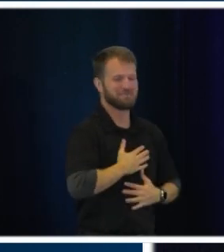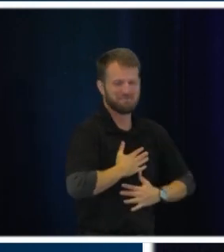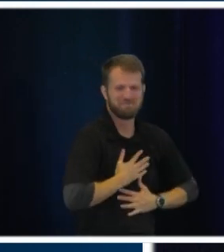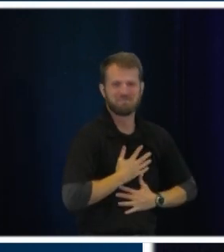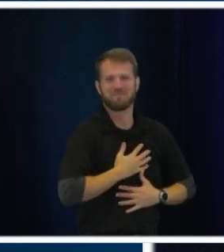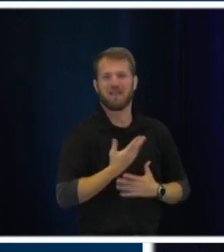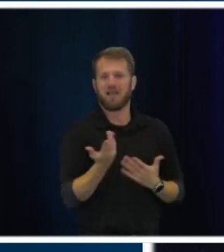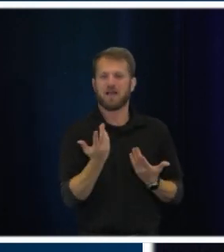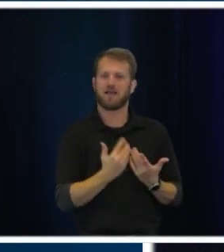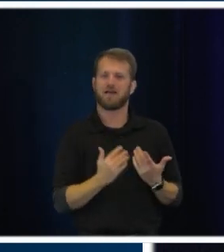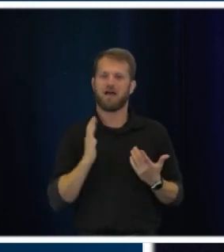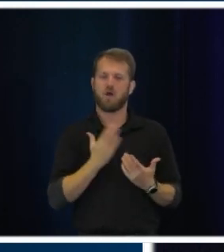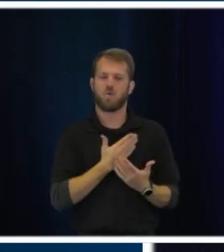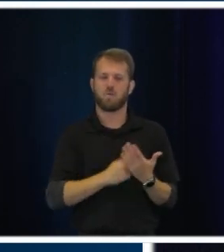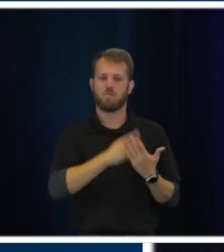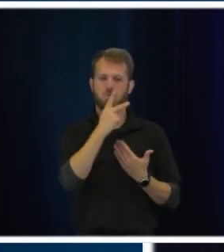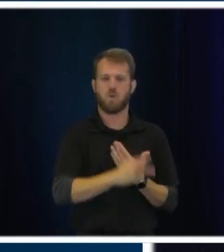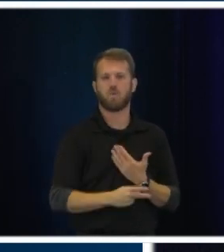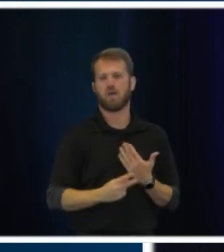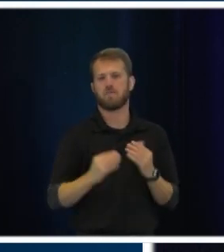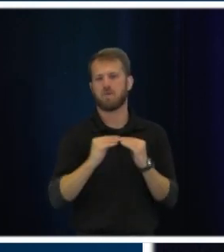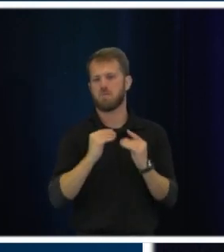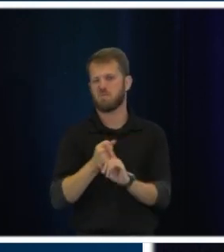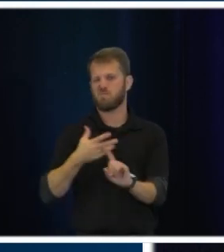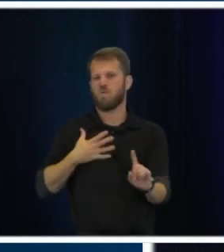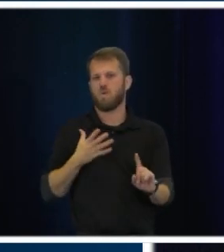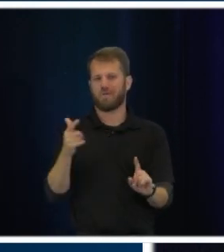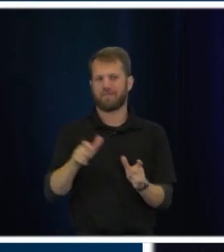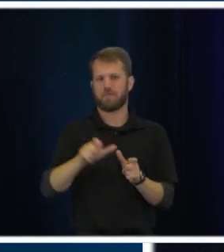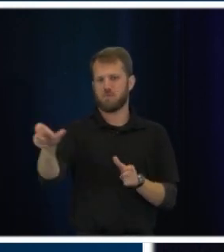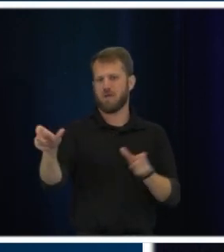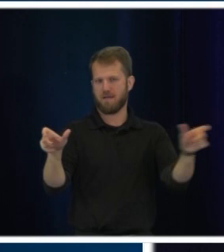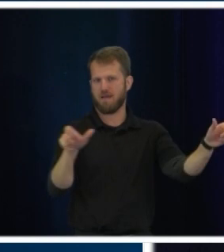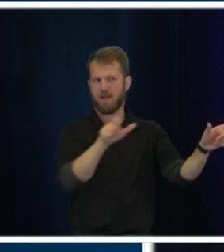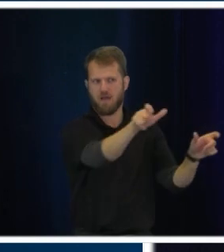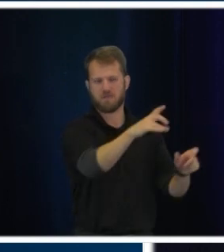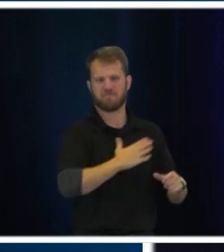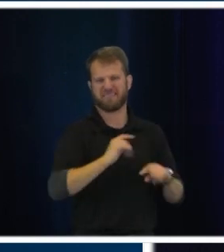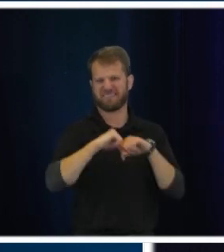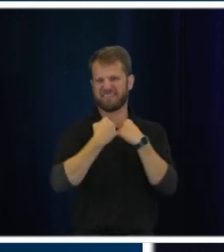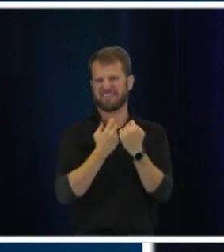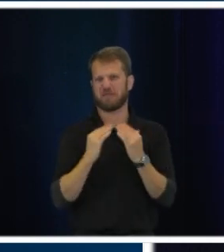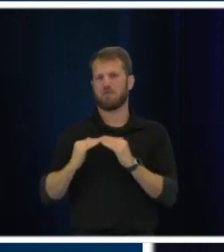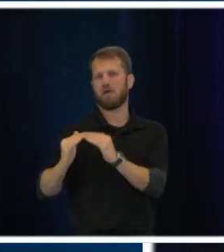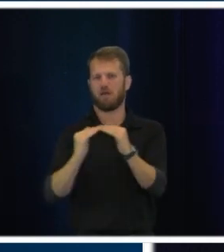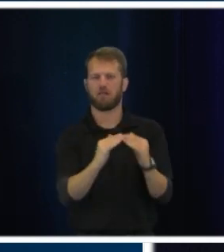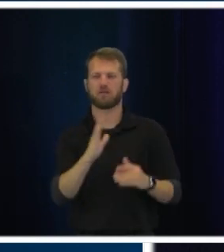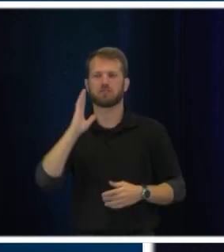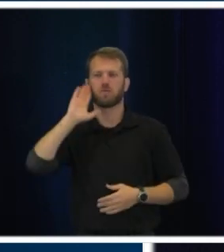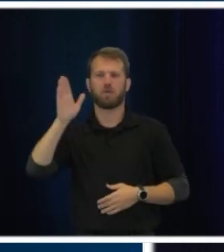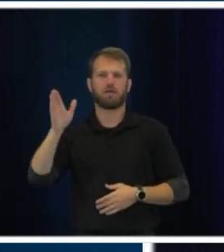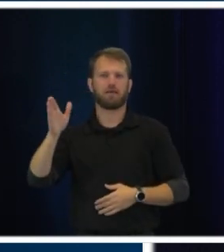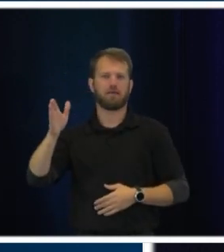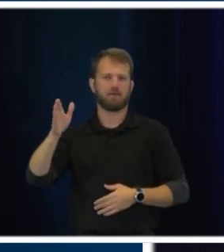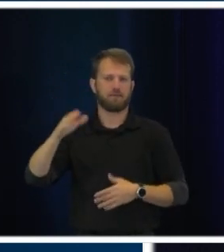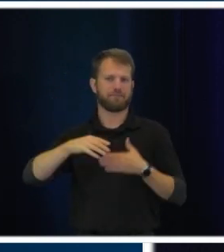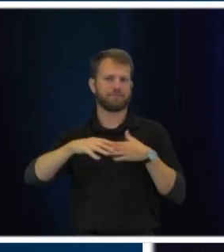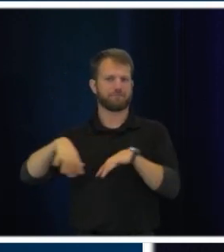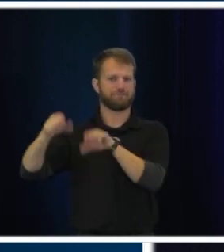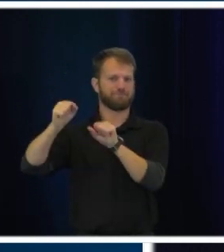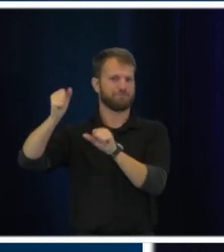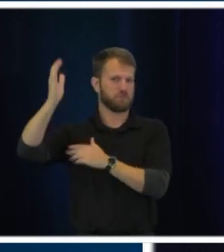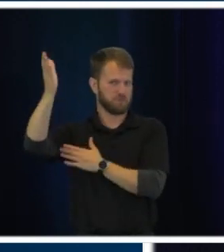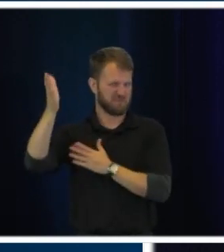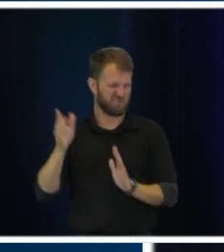more about some of our programming and our breakout sessions, which some of my team, my colleagues are going to be leading. But